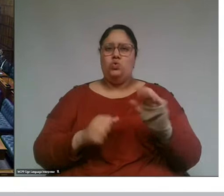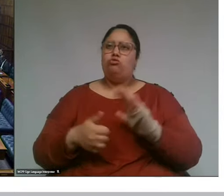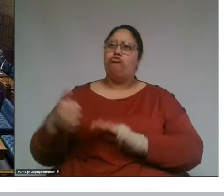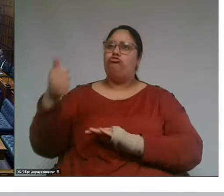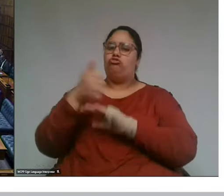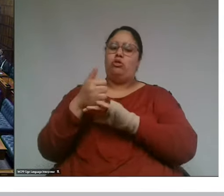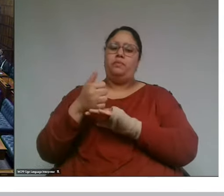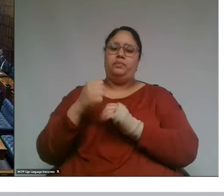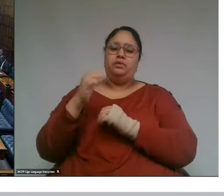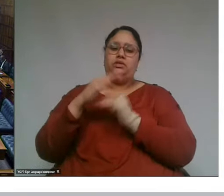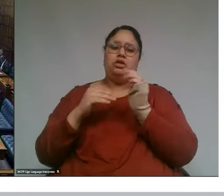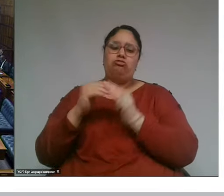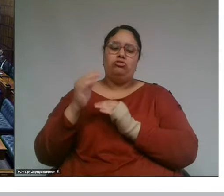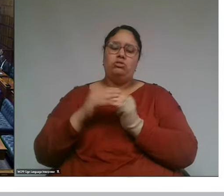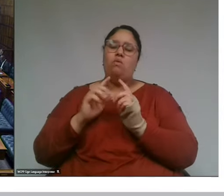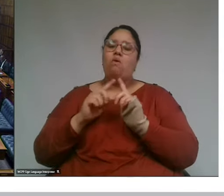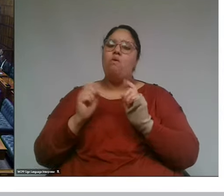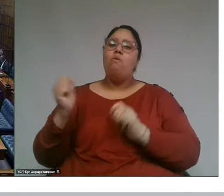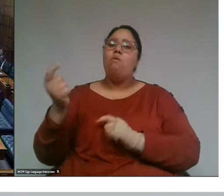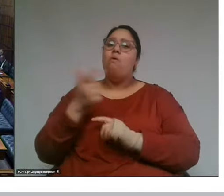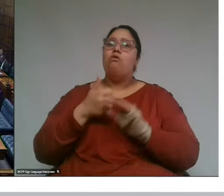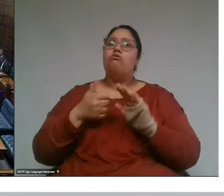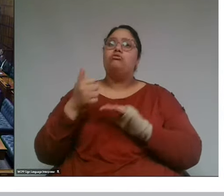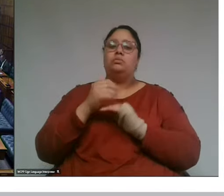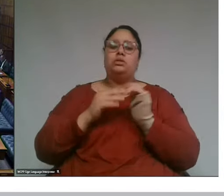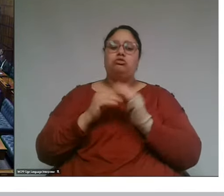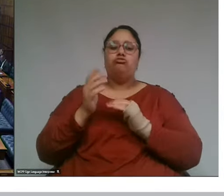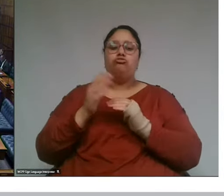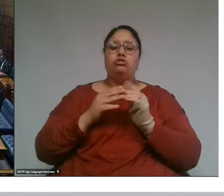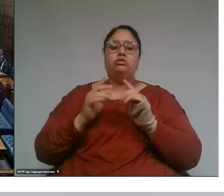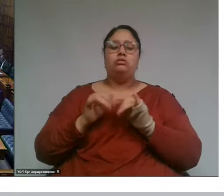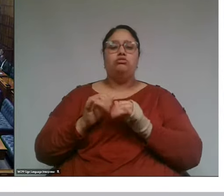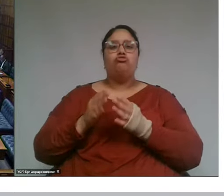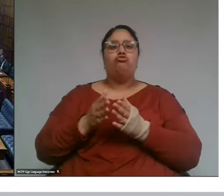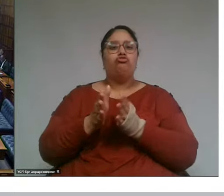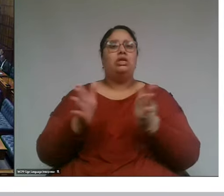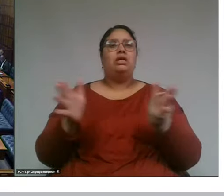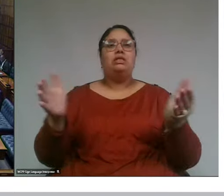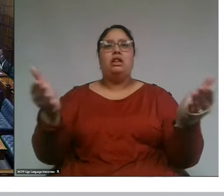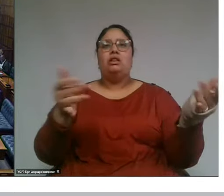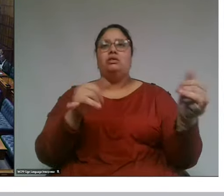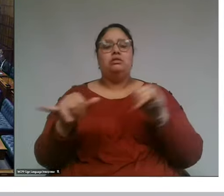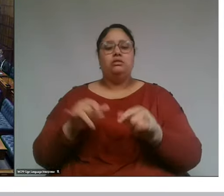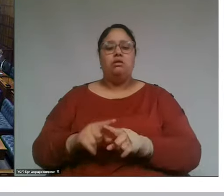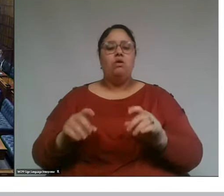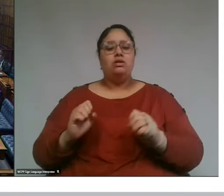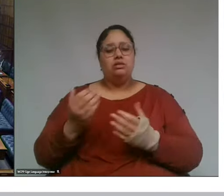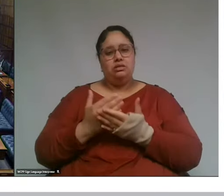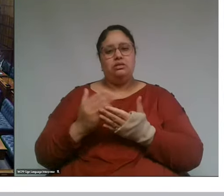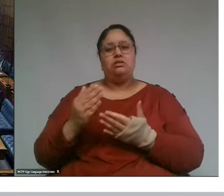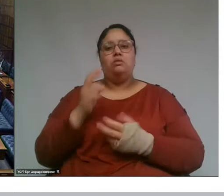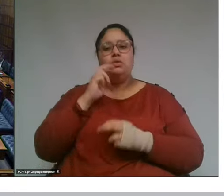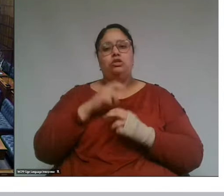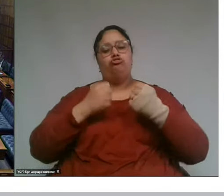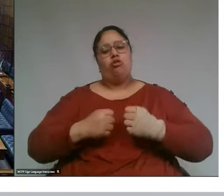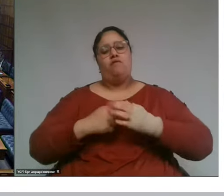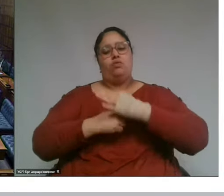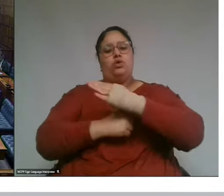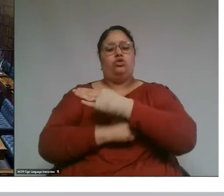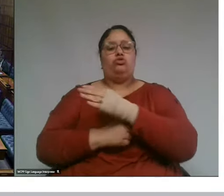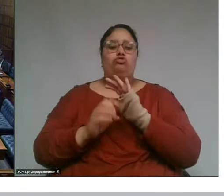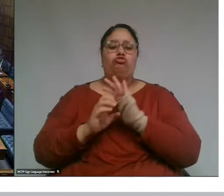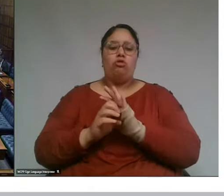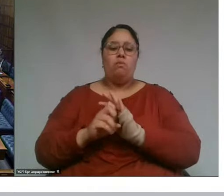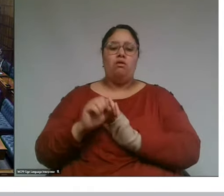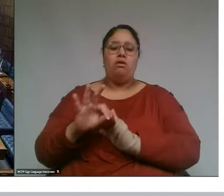structure because not all top structures are generic some would require stronger foundations for example if if